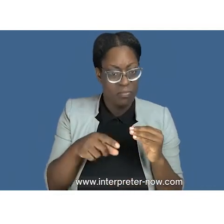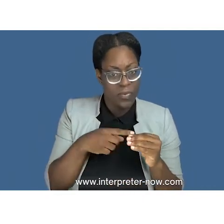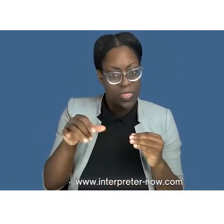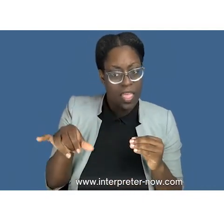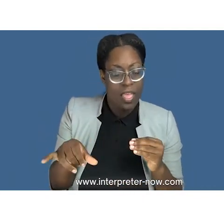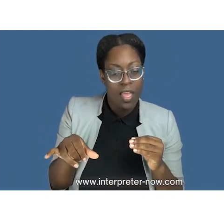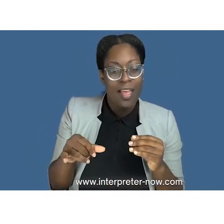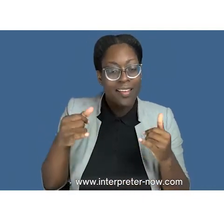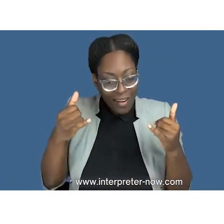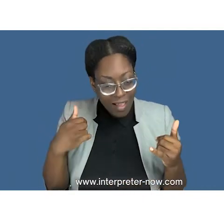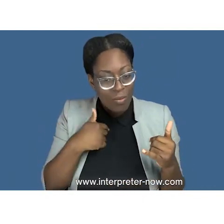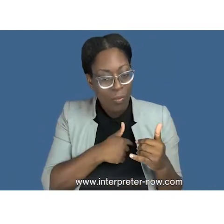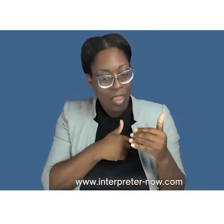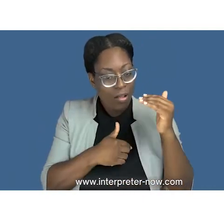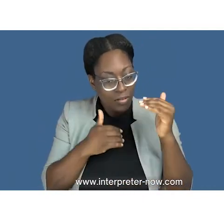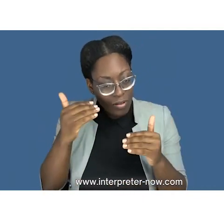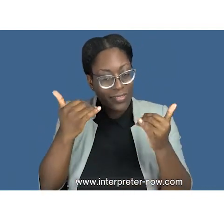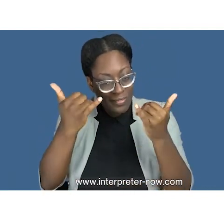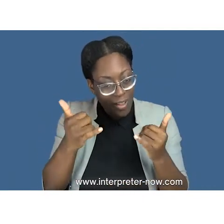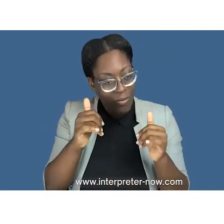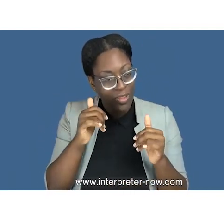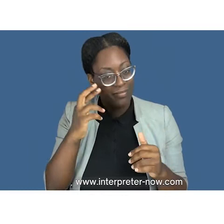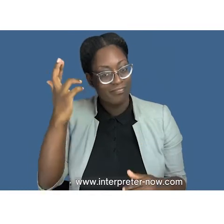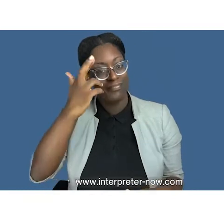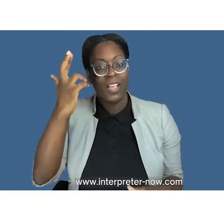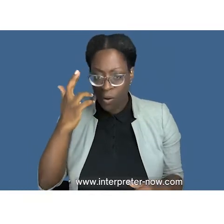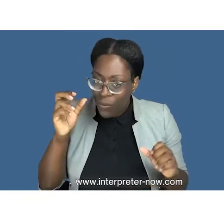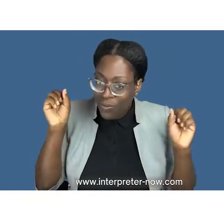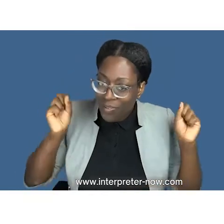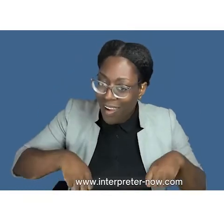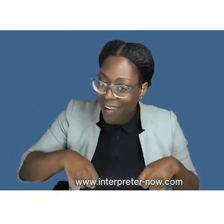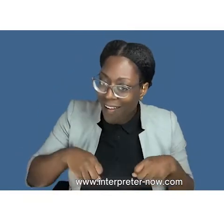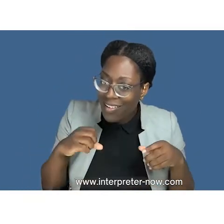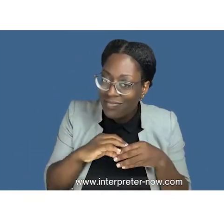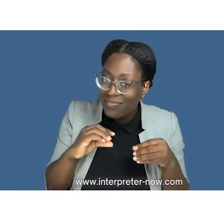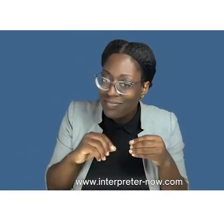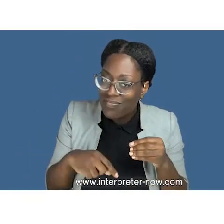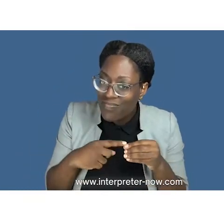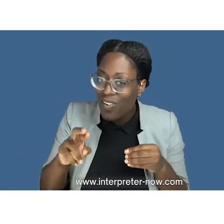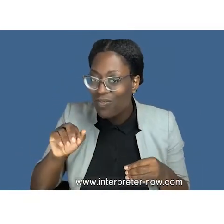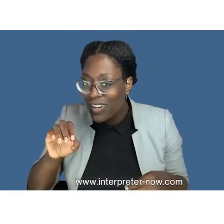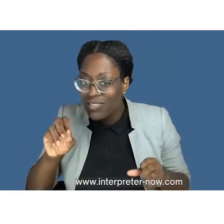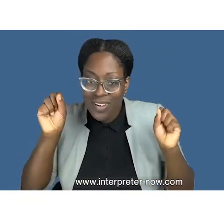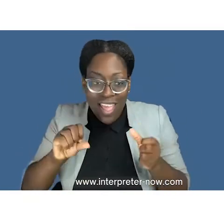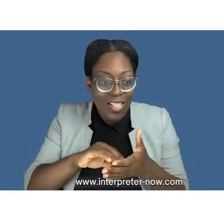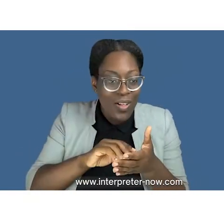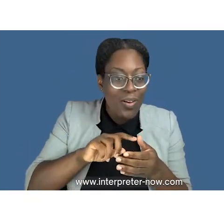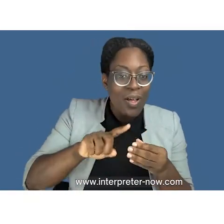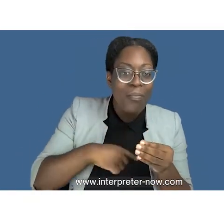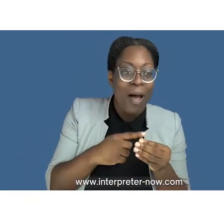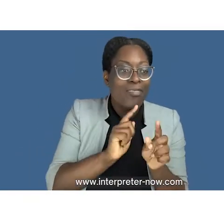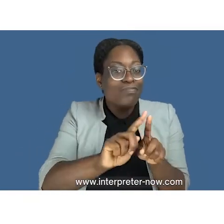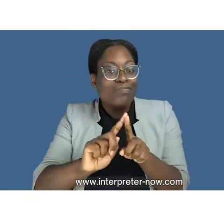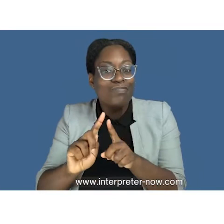yourself and move through it, move past it. And often allyship starts by learning